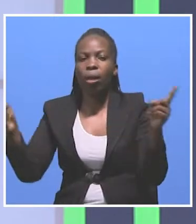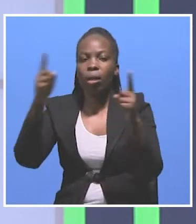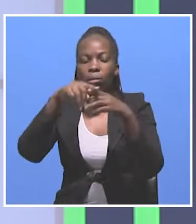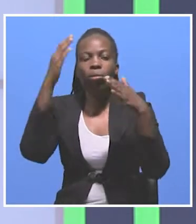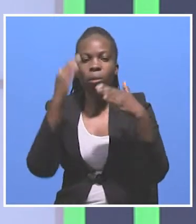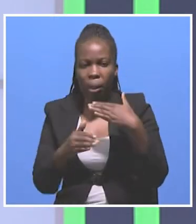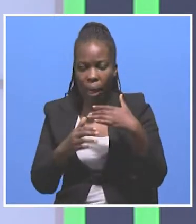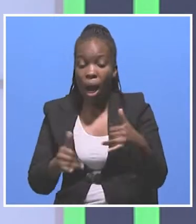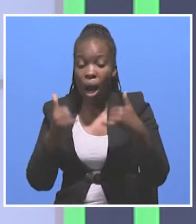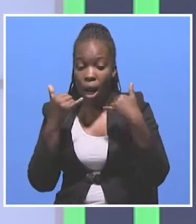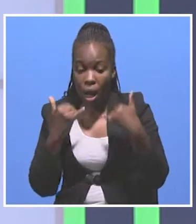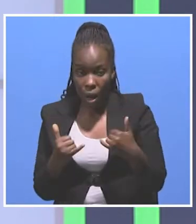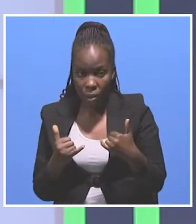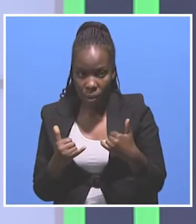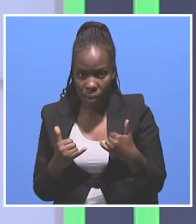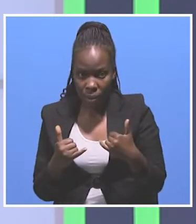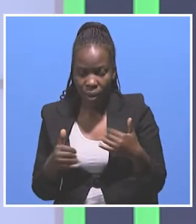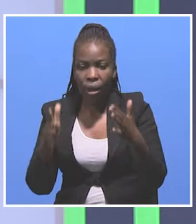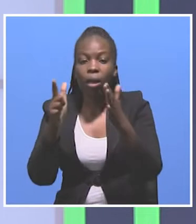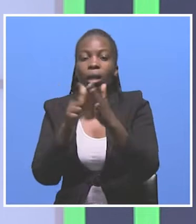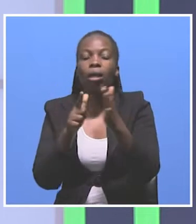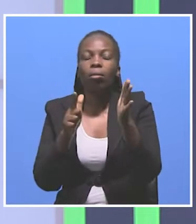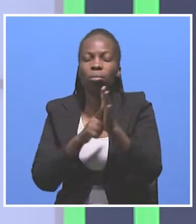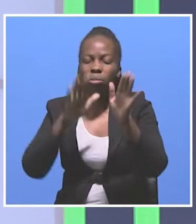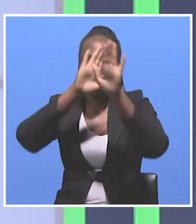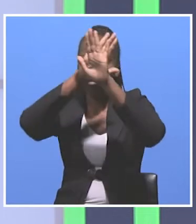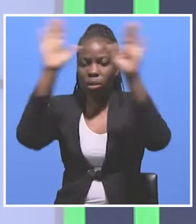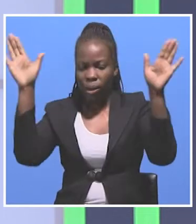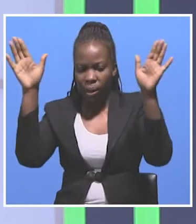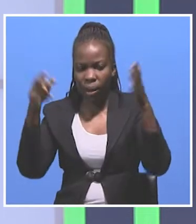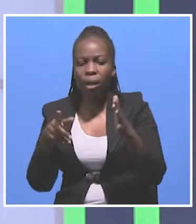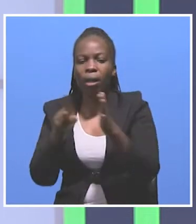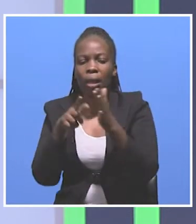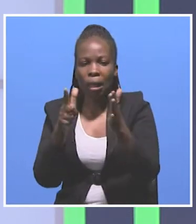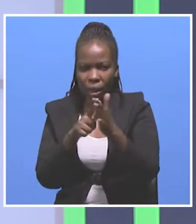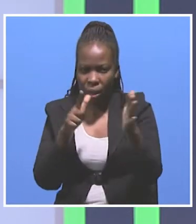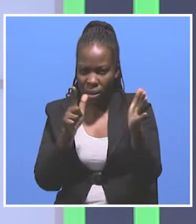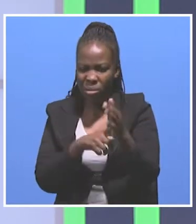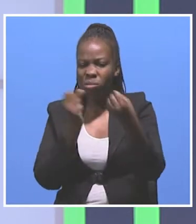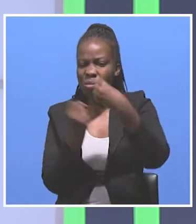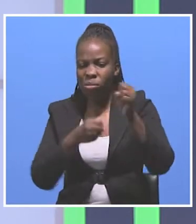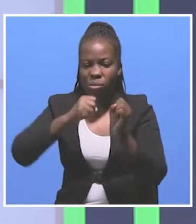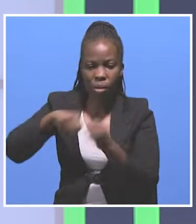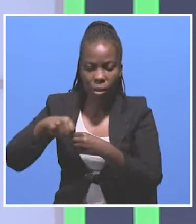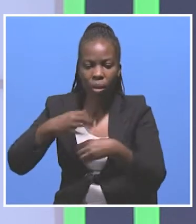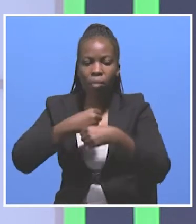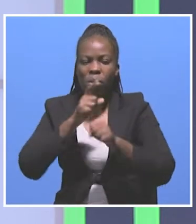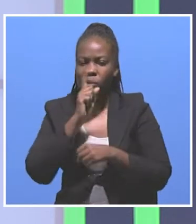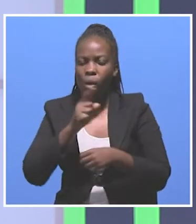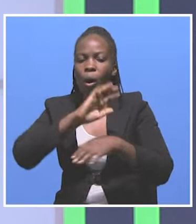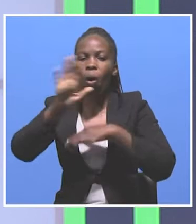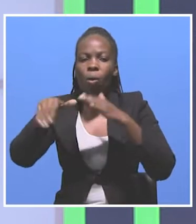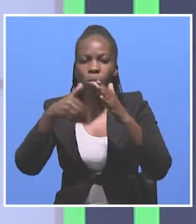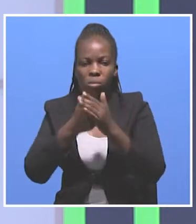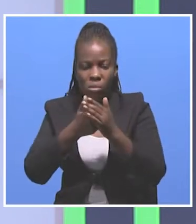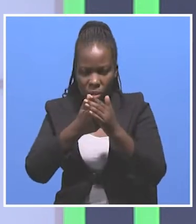not run away. The law is very categorical. It's very protective to make sure that those that need to be terminated to save life